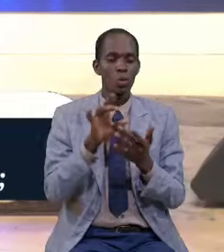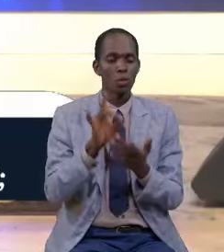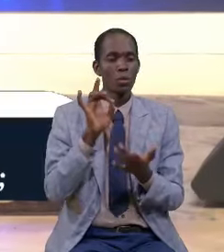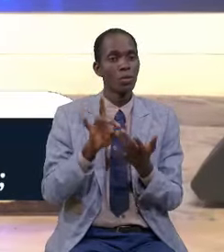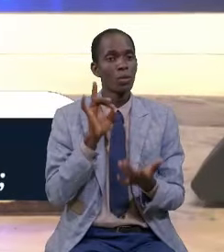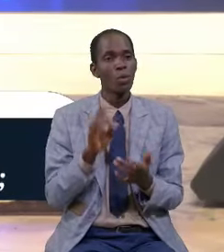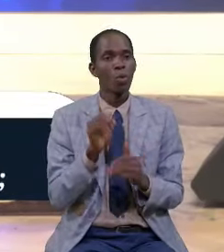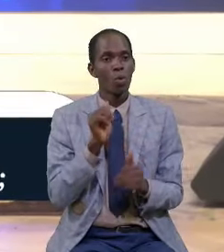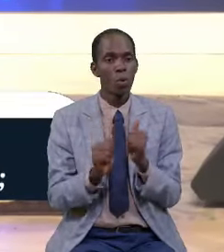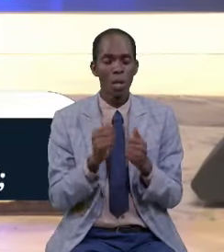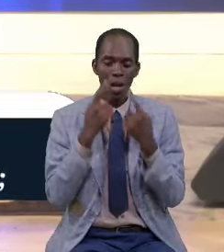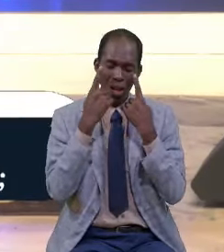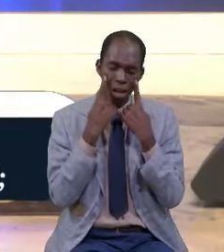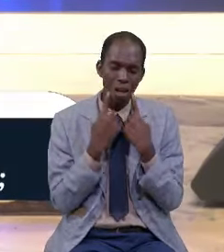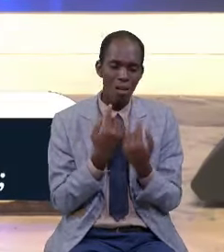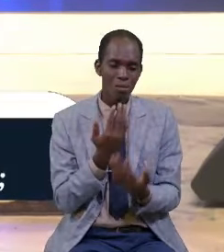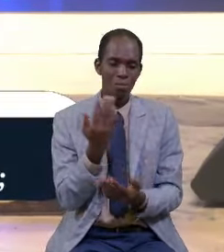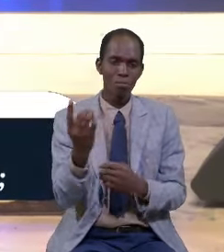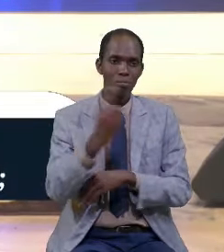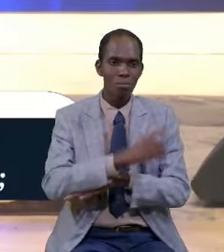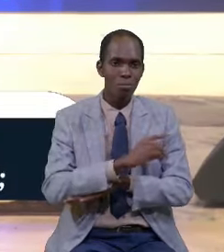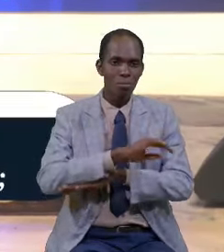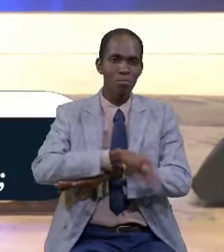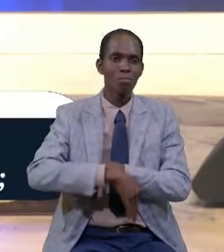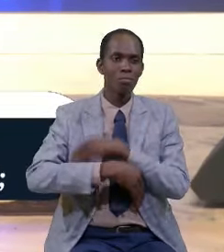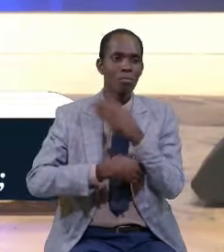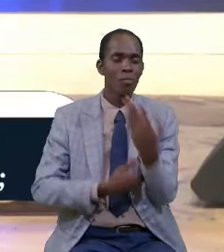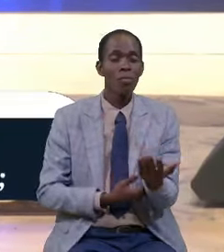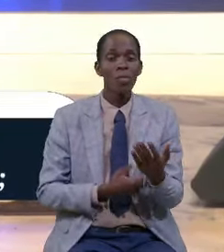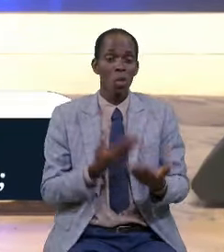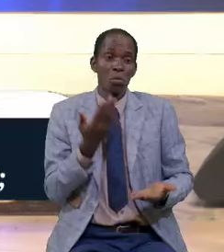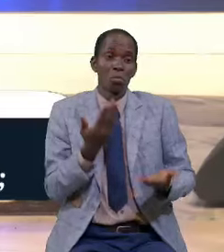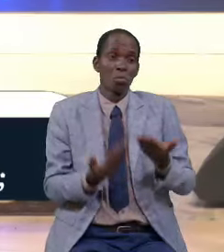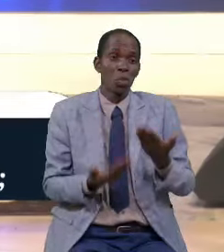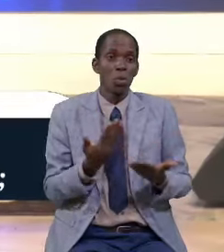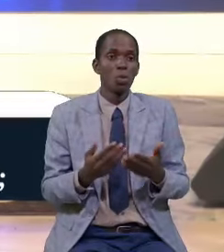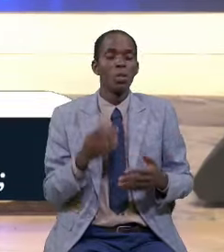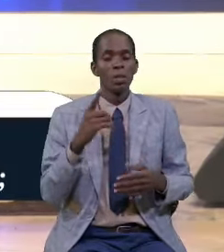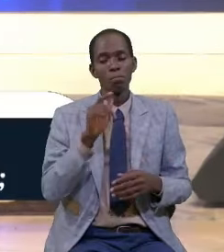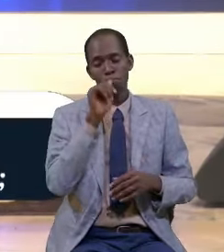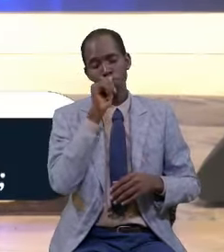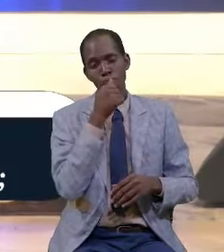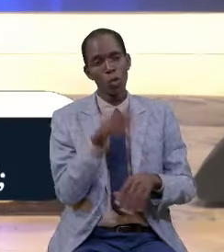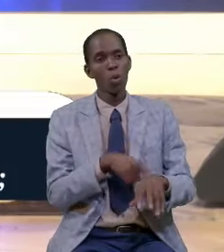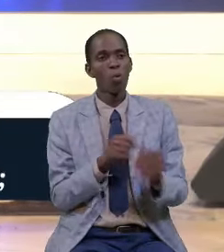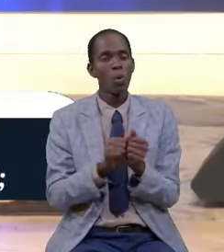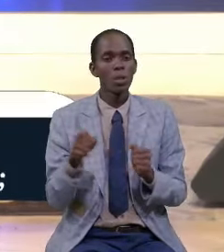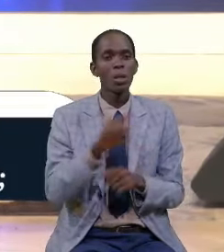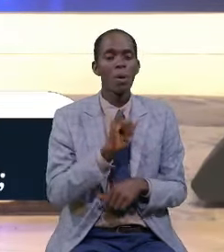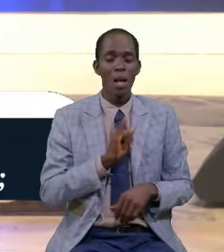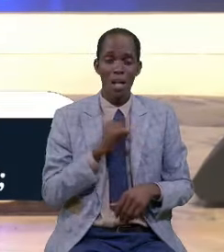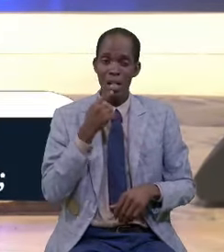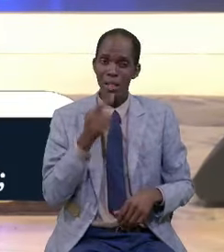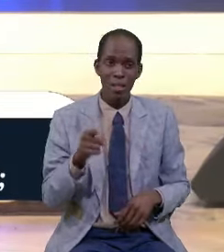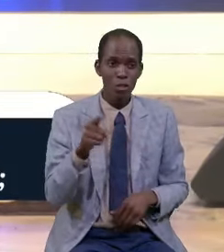and night unto him? Though he bear long with them, I tell you that he